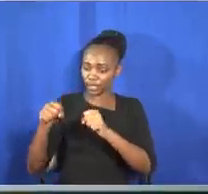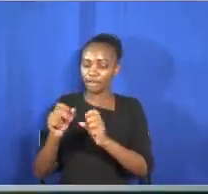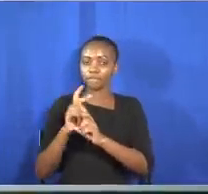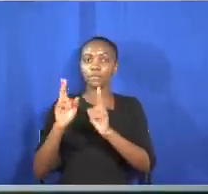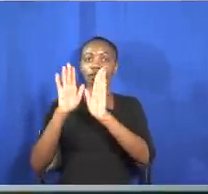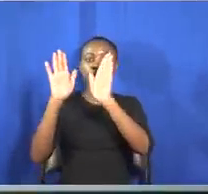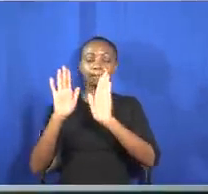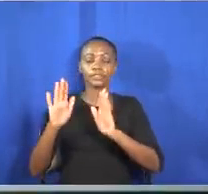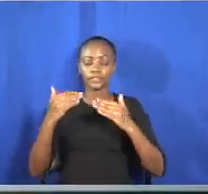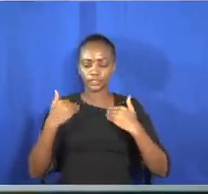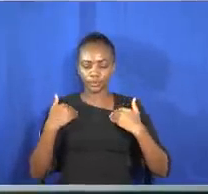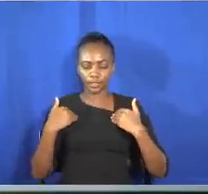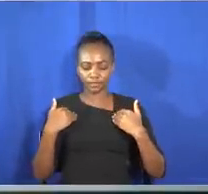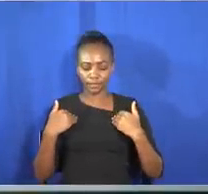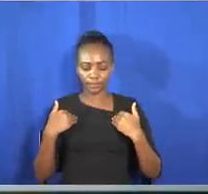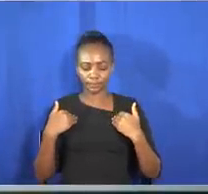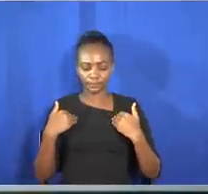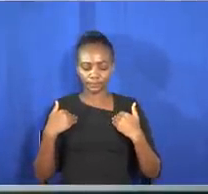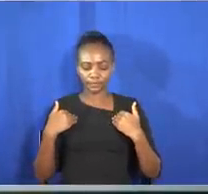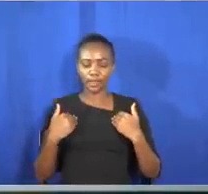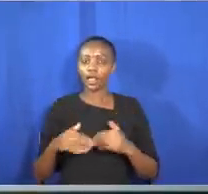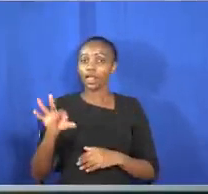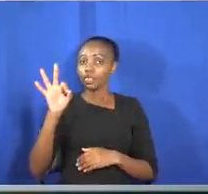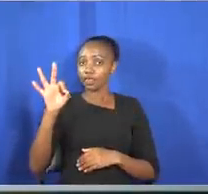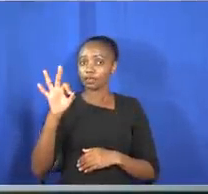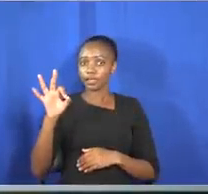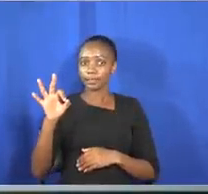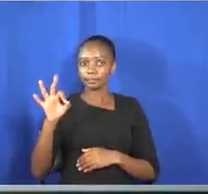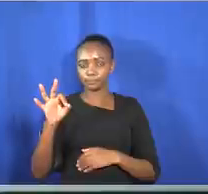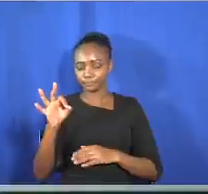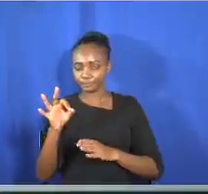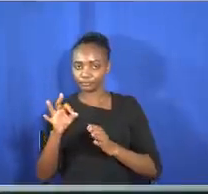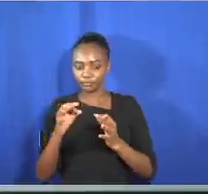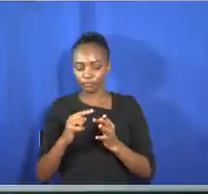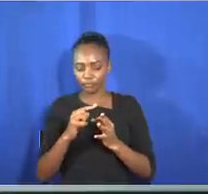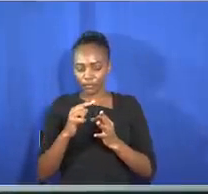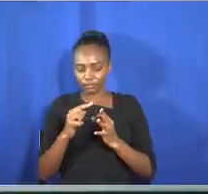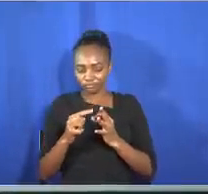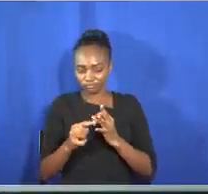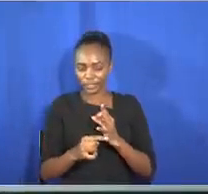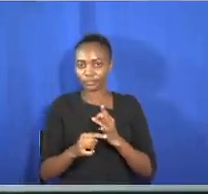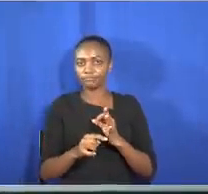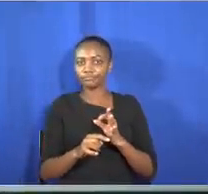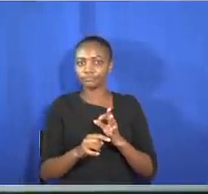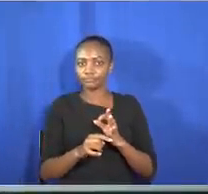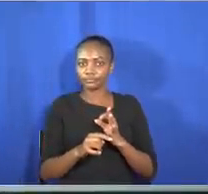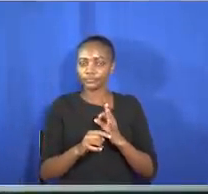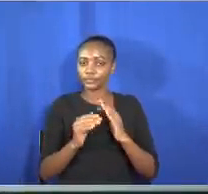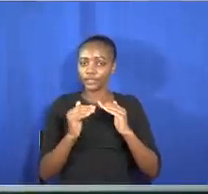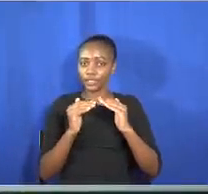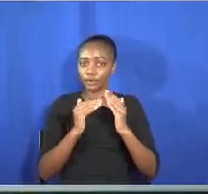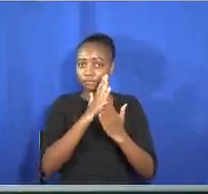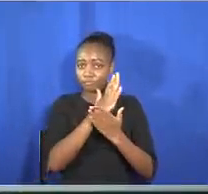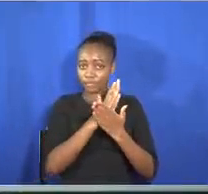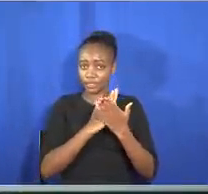As you can see, most importantly there is the 3 pathway within the senior school. And